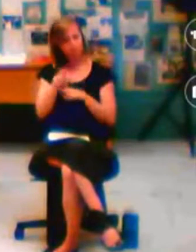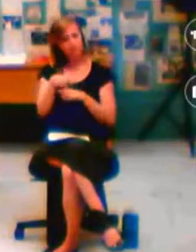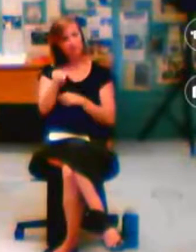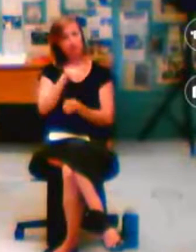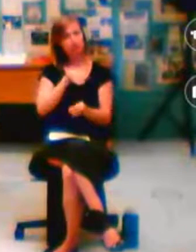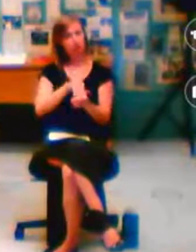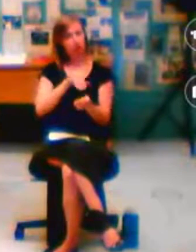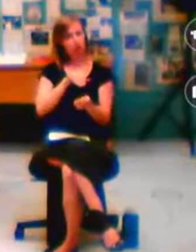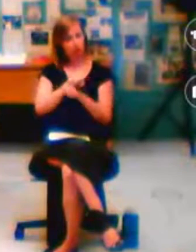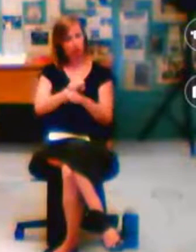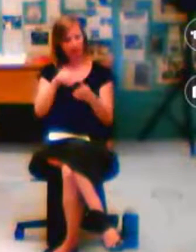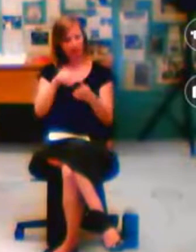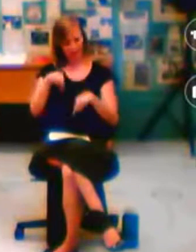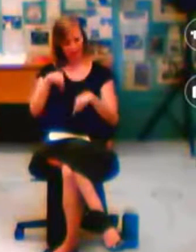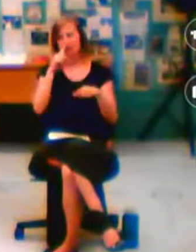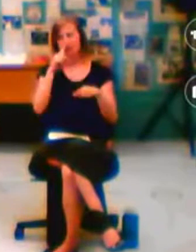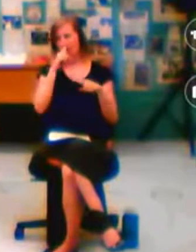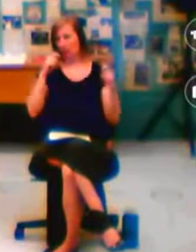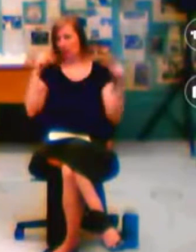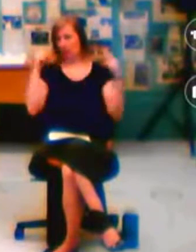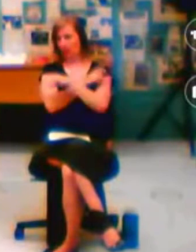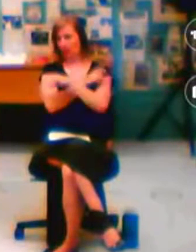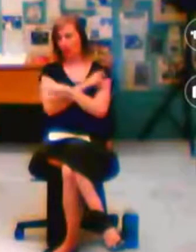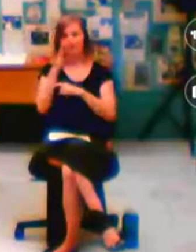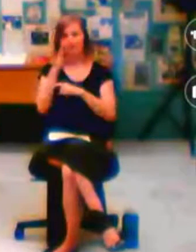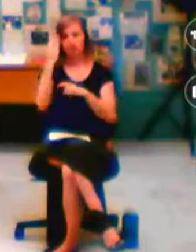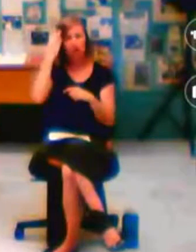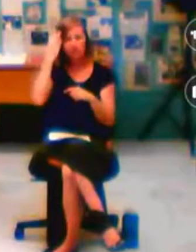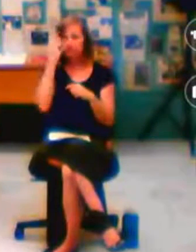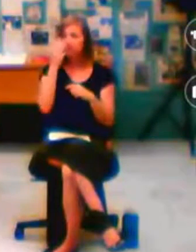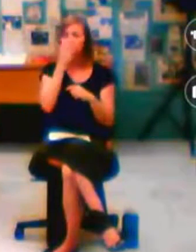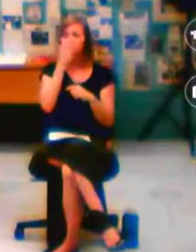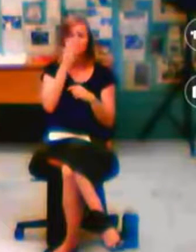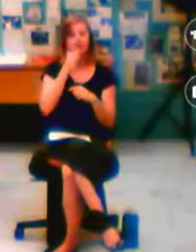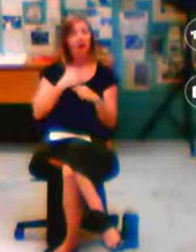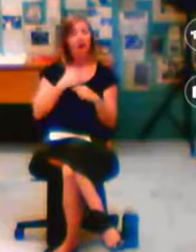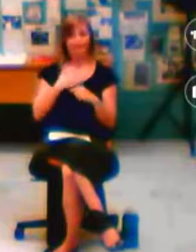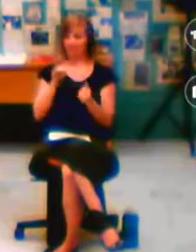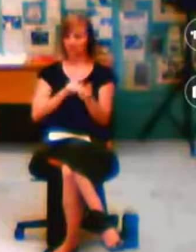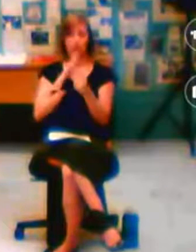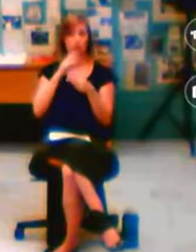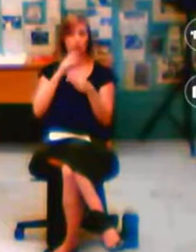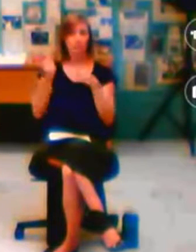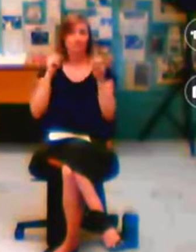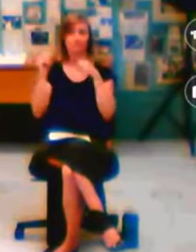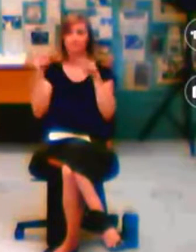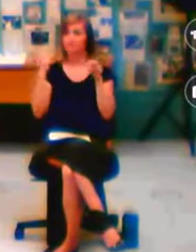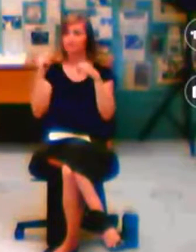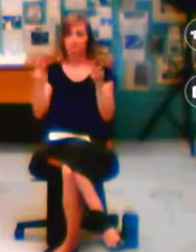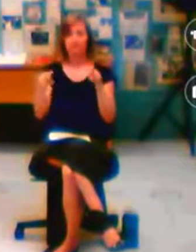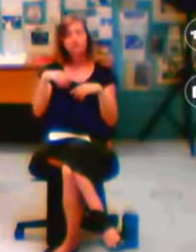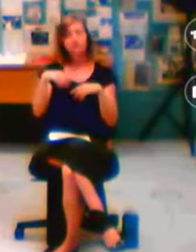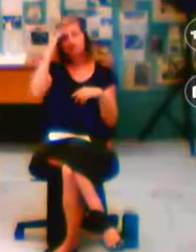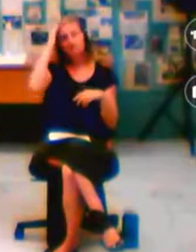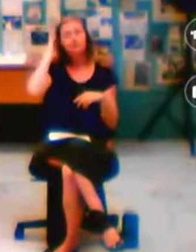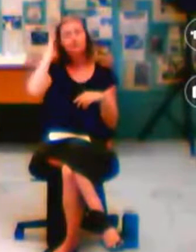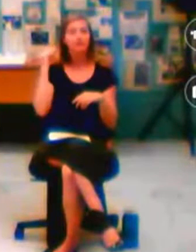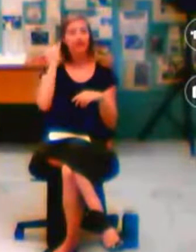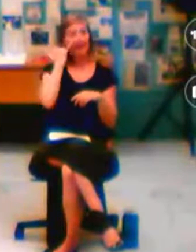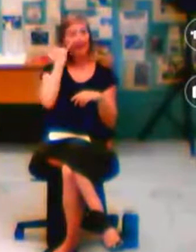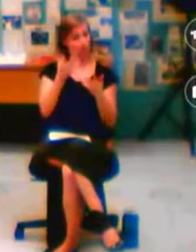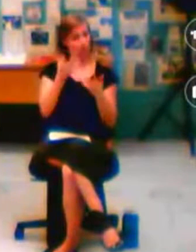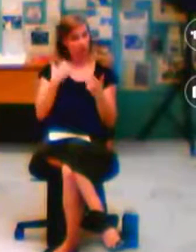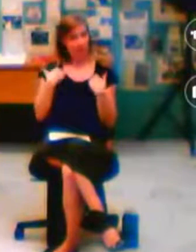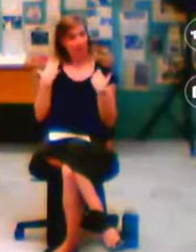The question is whether any doctors are going to stay in the state when you start taxing their incomes an additional 10% and you make them work under